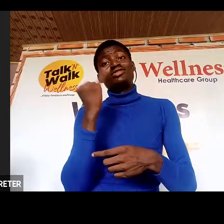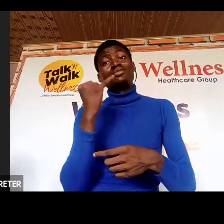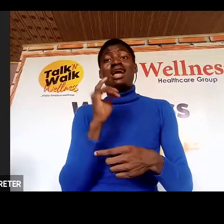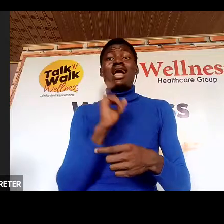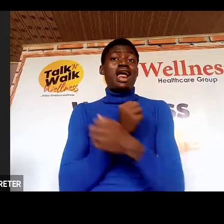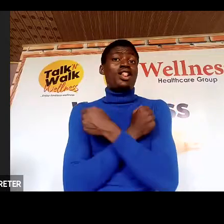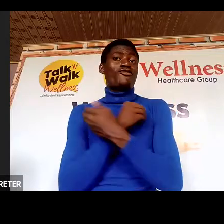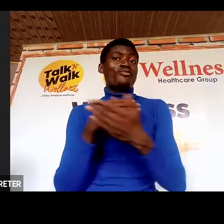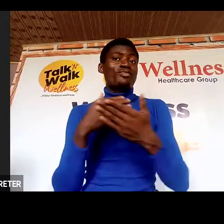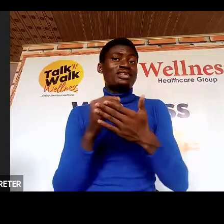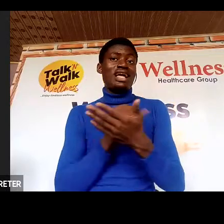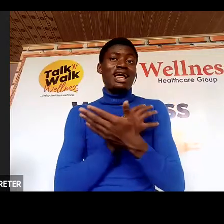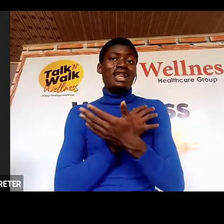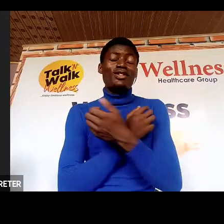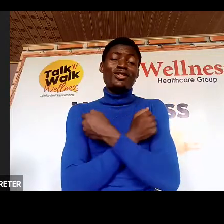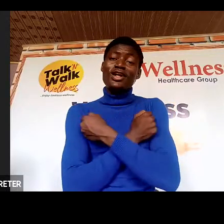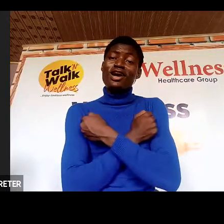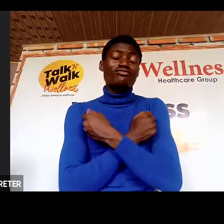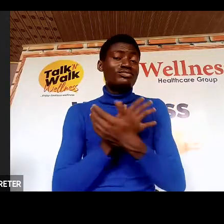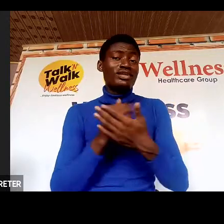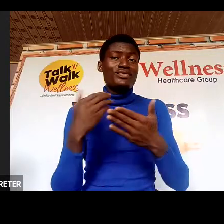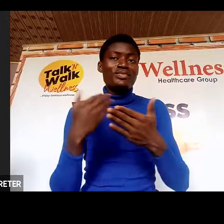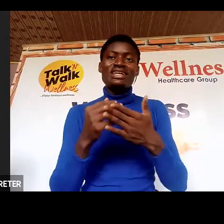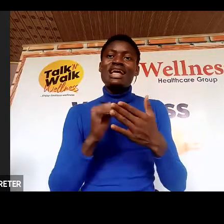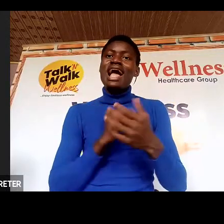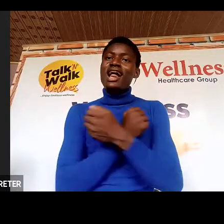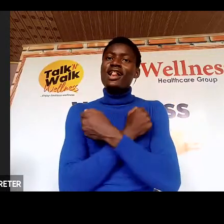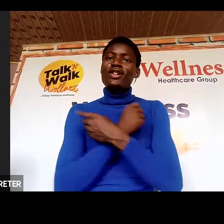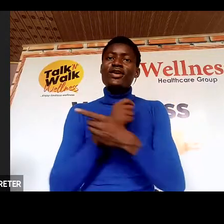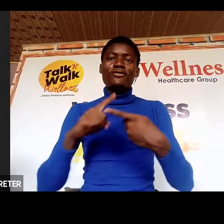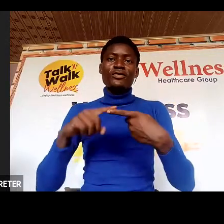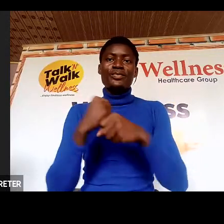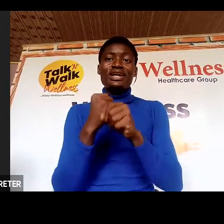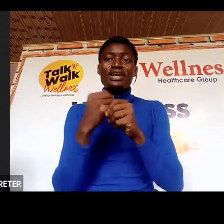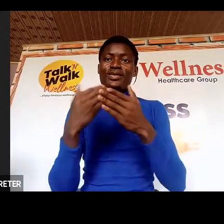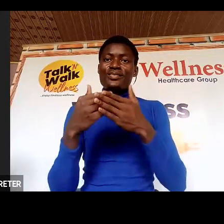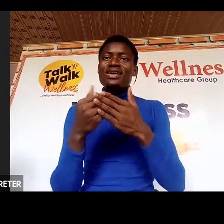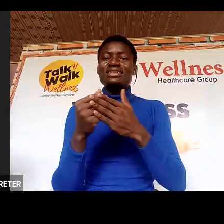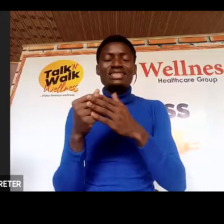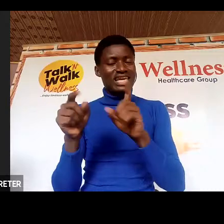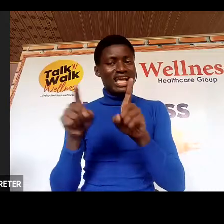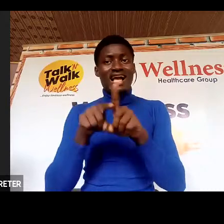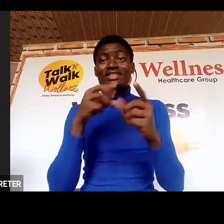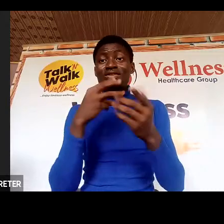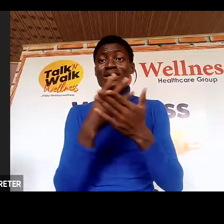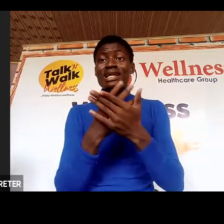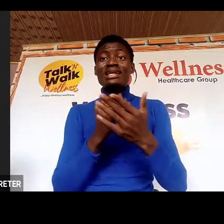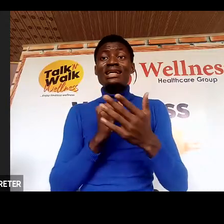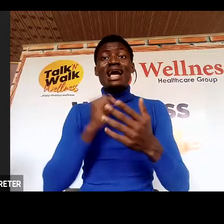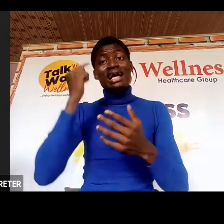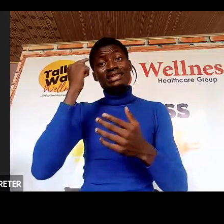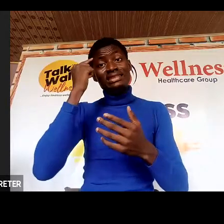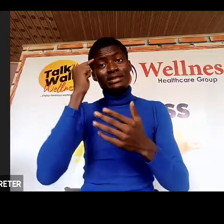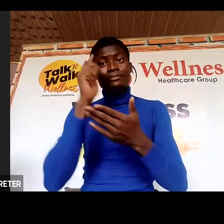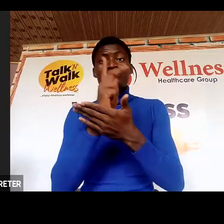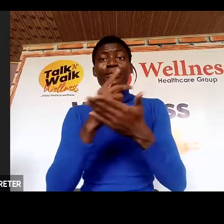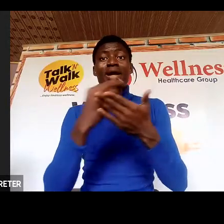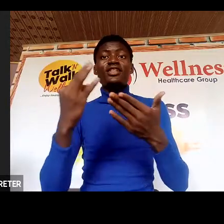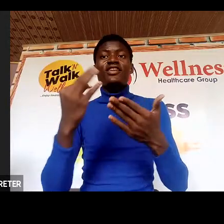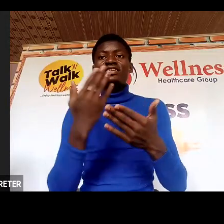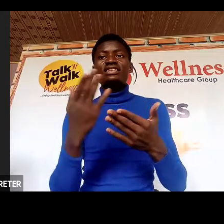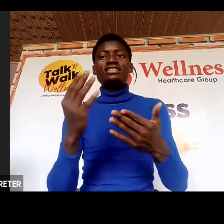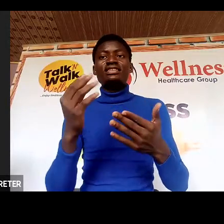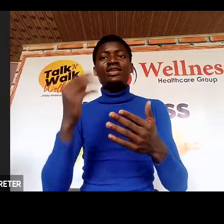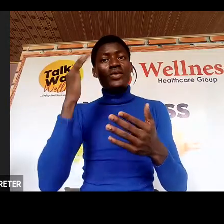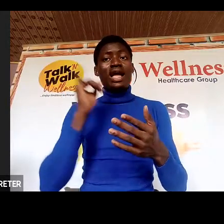is why I think it's part of the things why I'm financially well, and I promote wellness as well. So let's